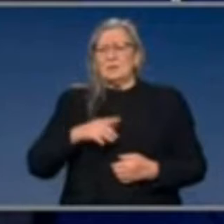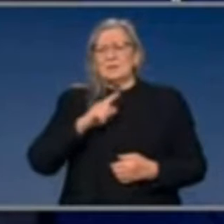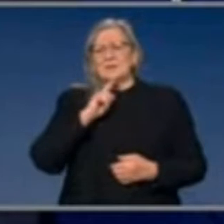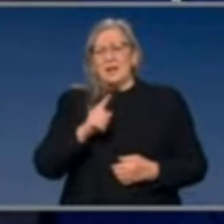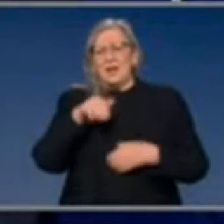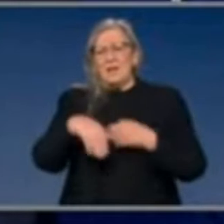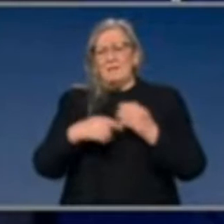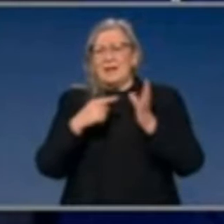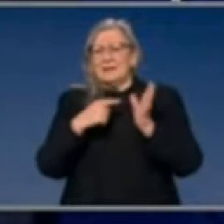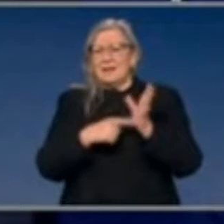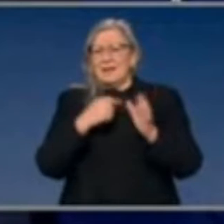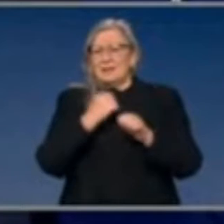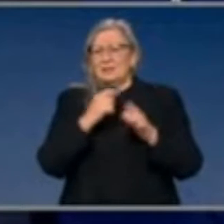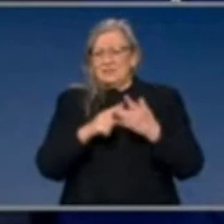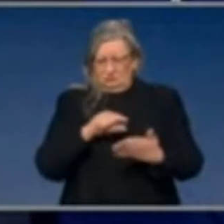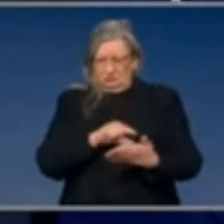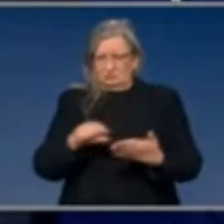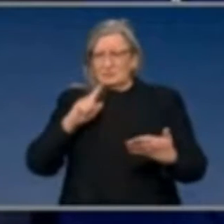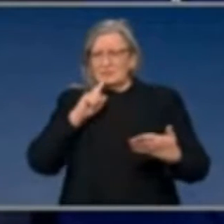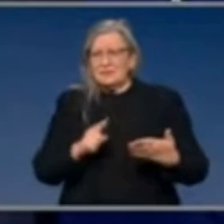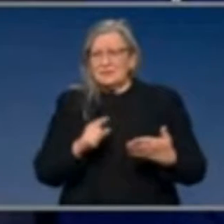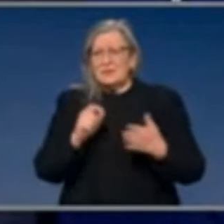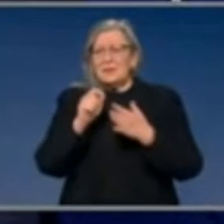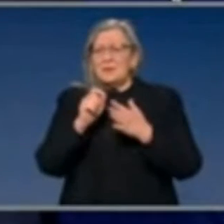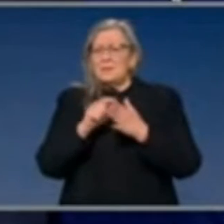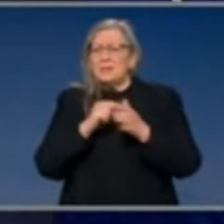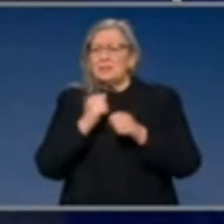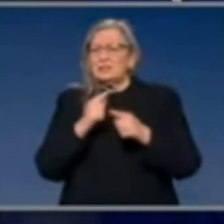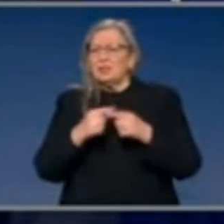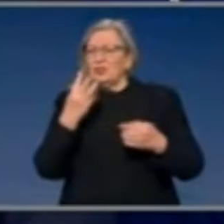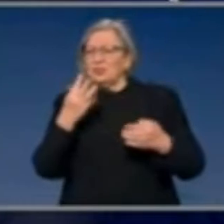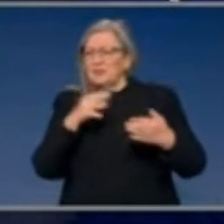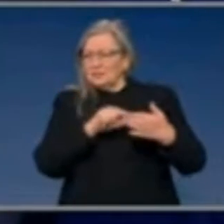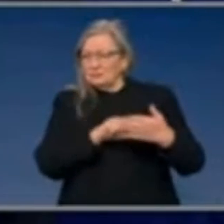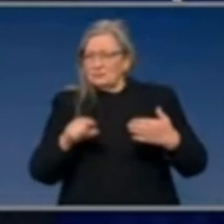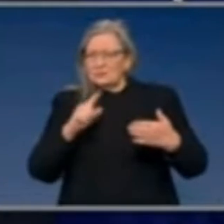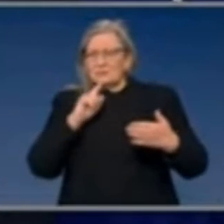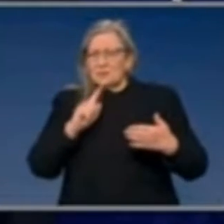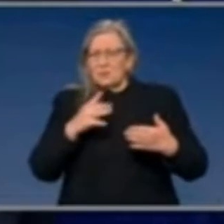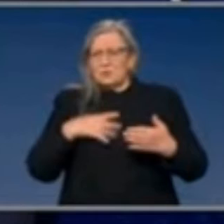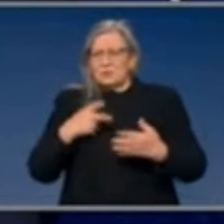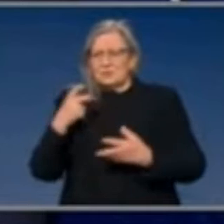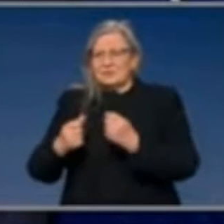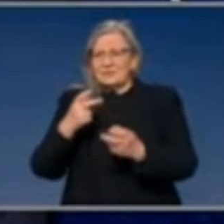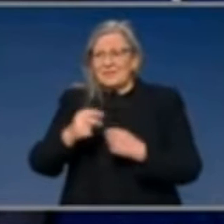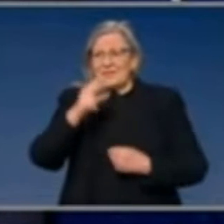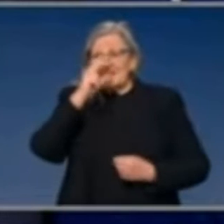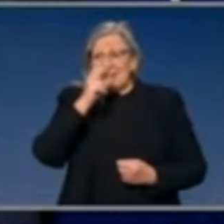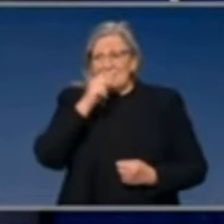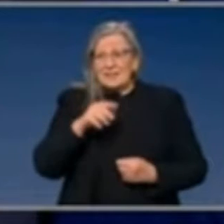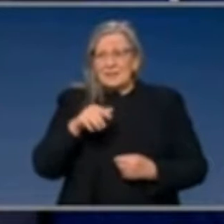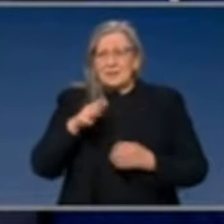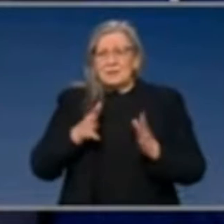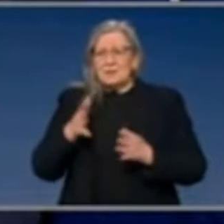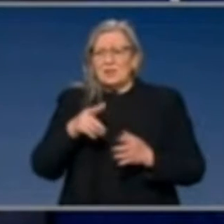page, where it refers to the fact that vaccinating adolescents is anticipated to reduce disruption to their education by